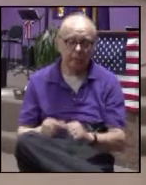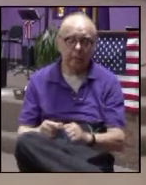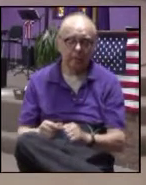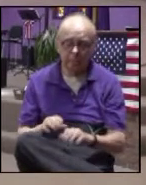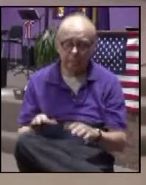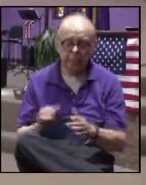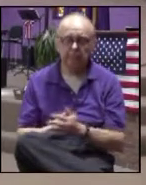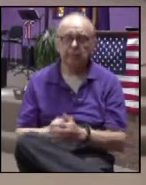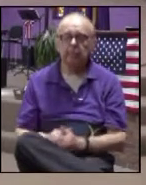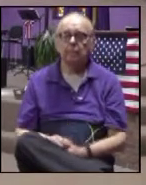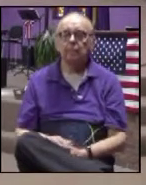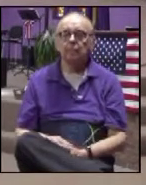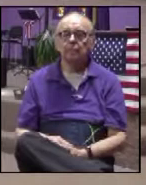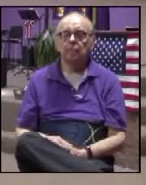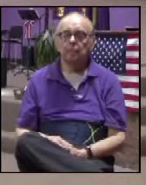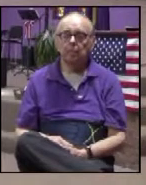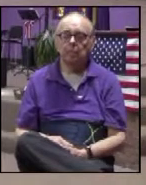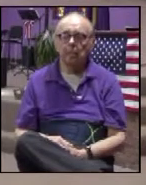do this.